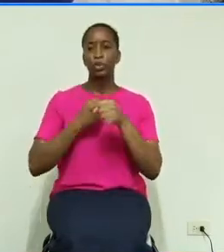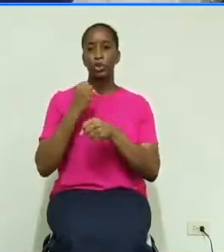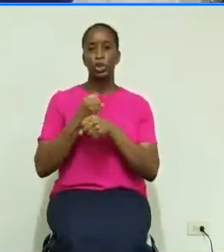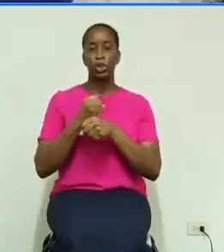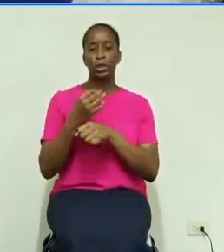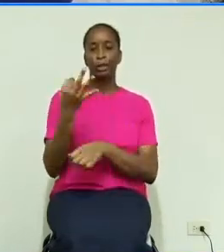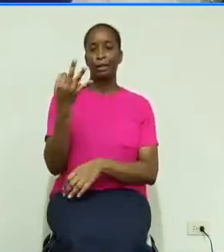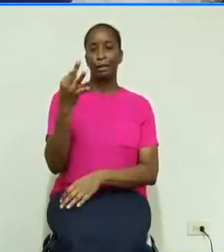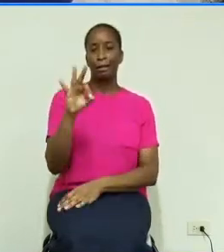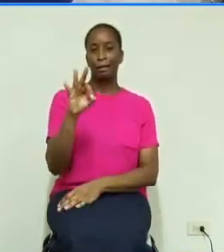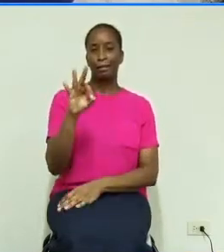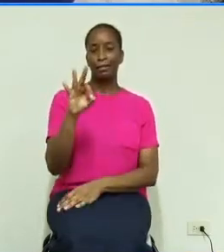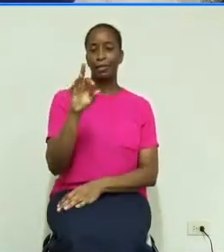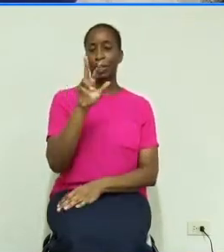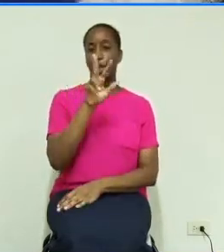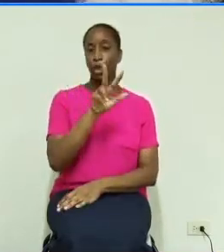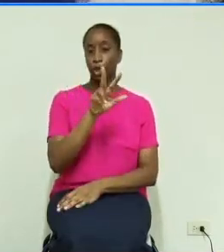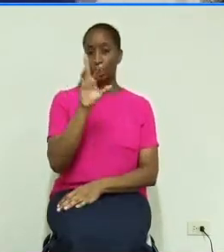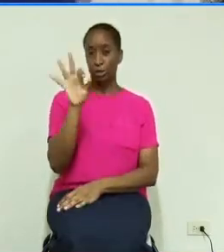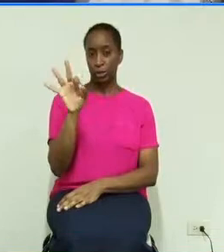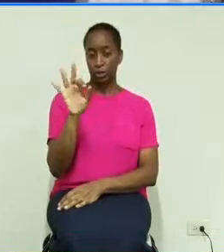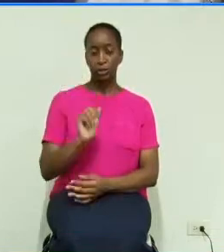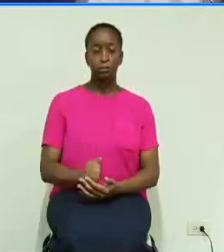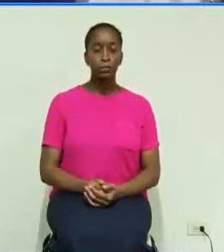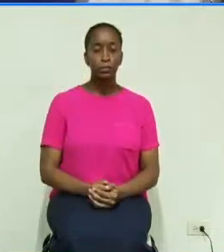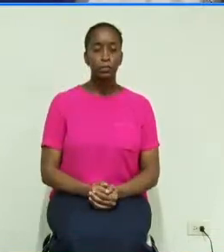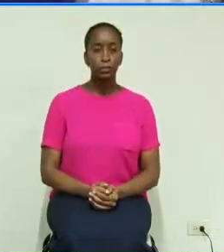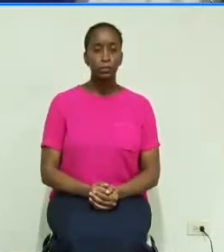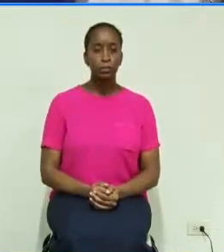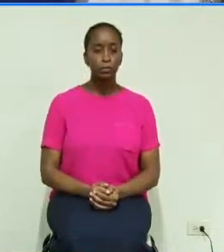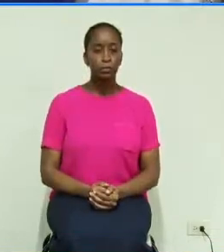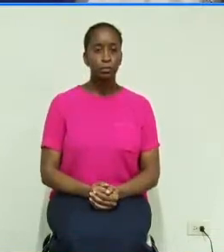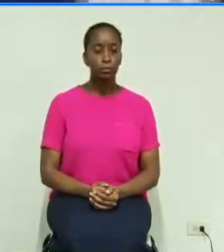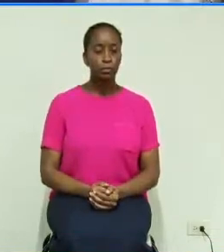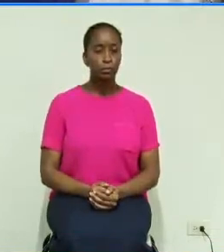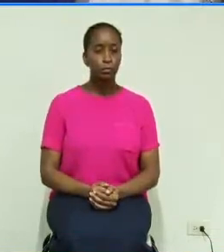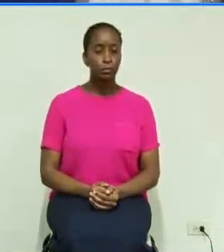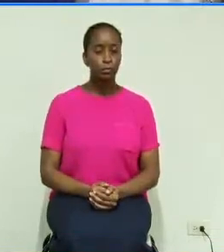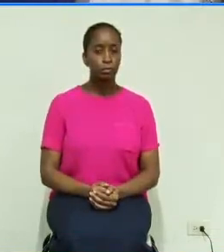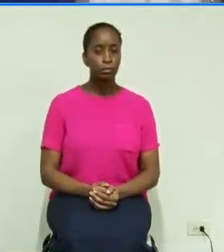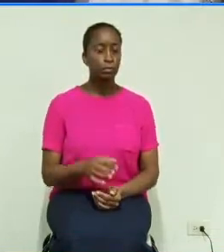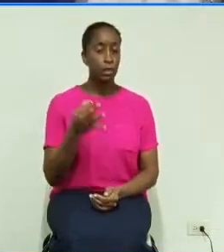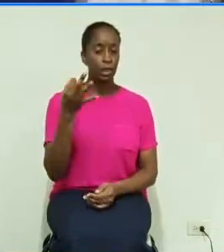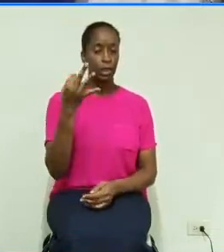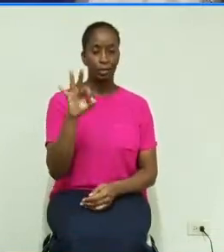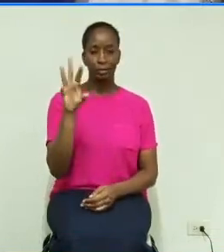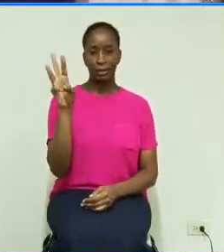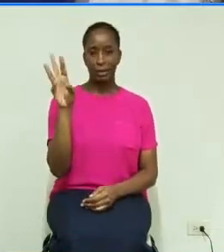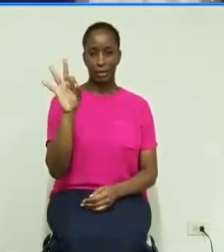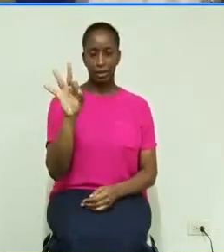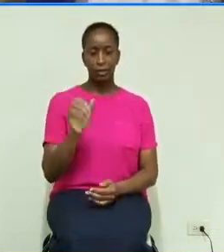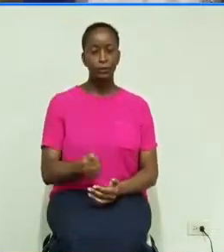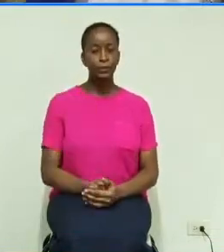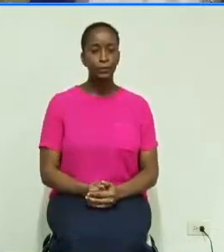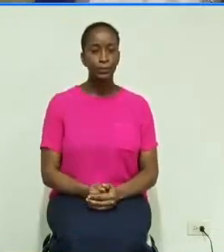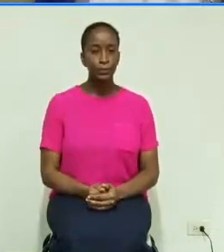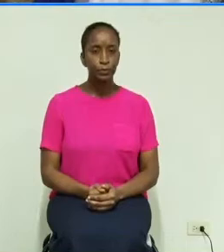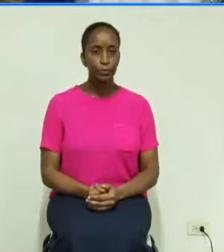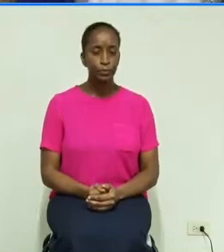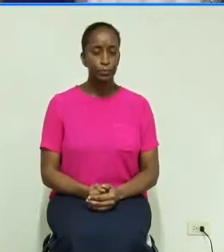The lower chamber, or the House of Assembly, and the upper chamber, which